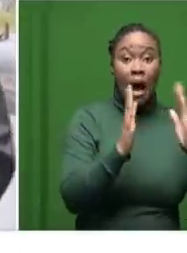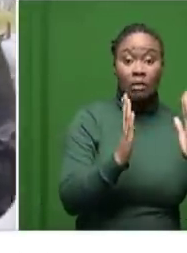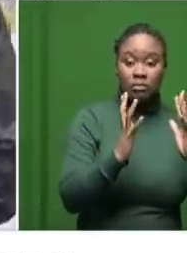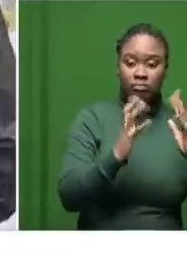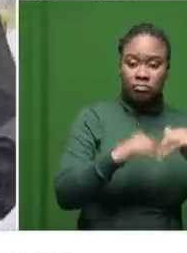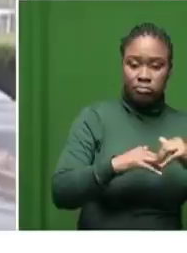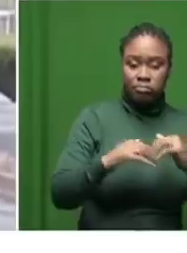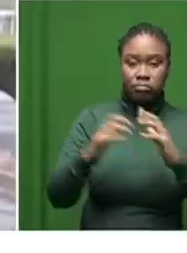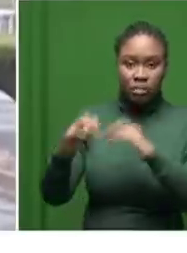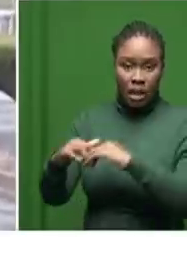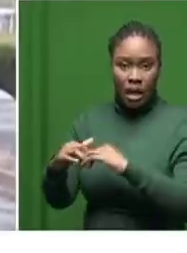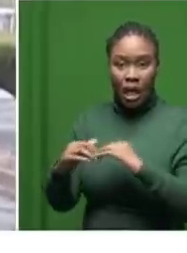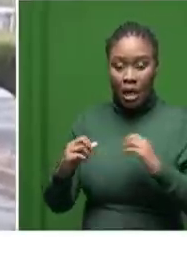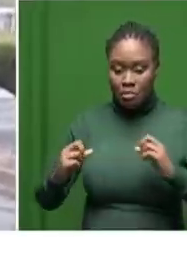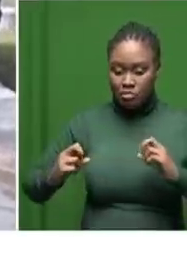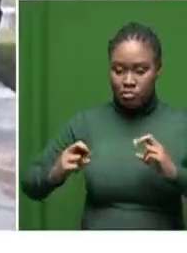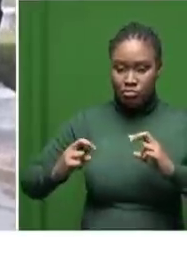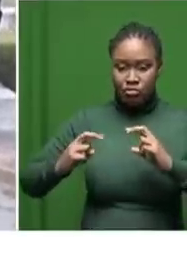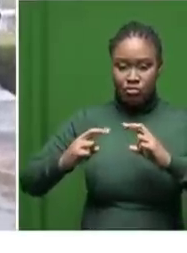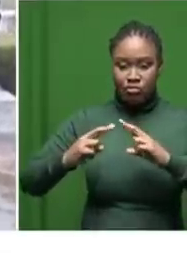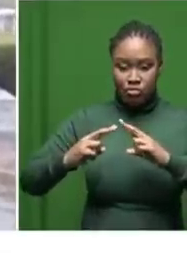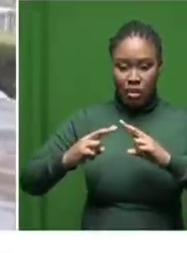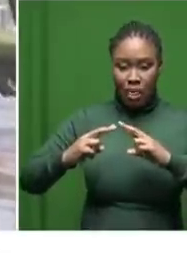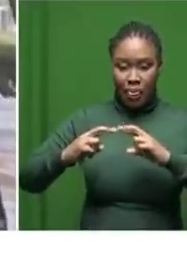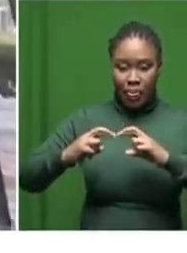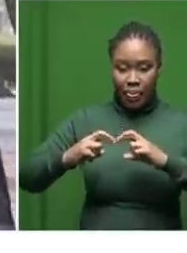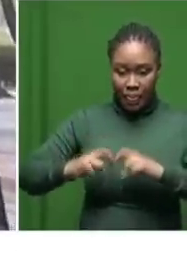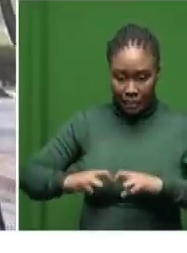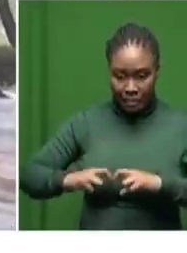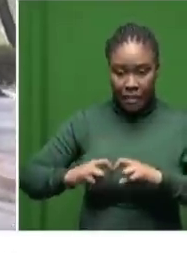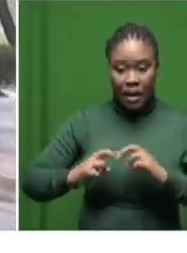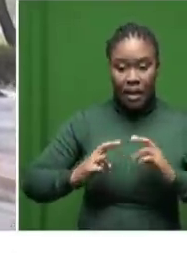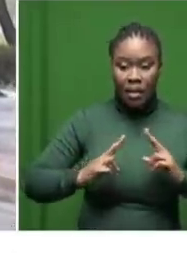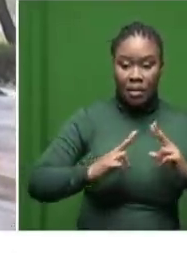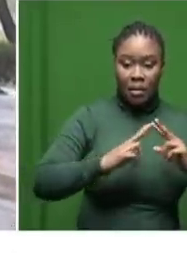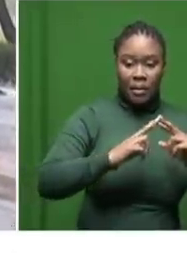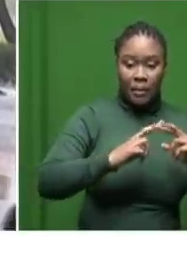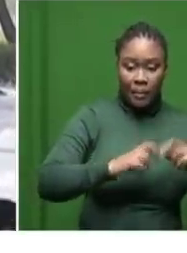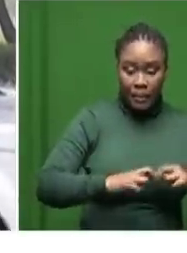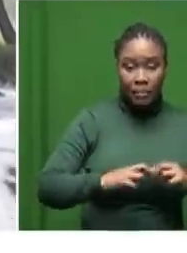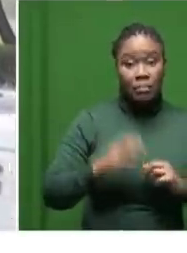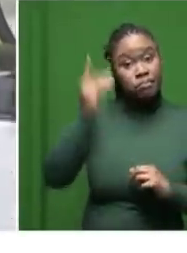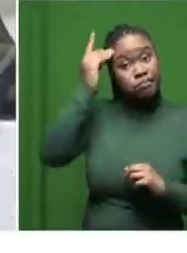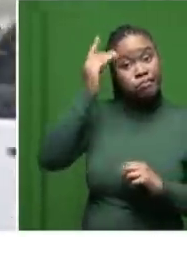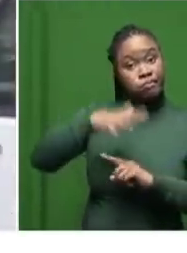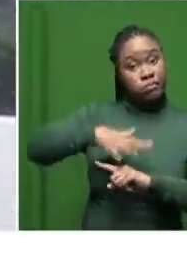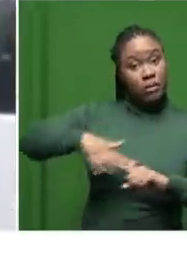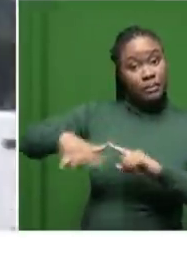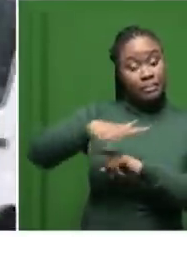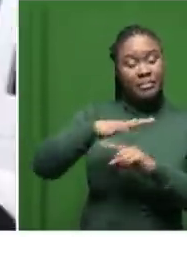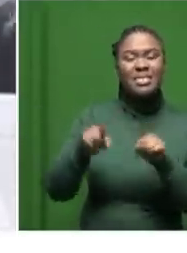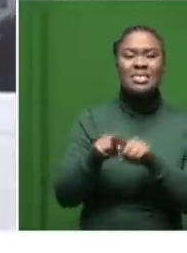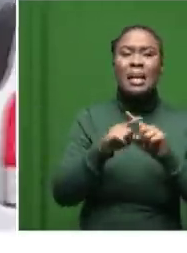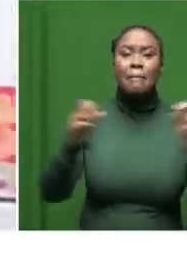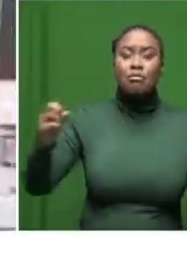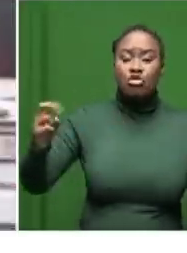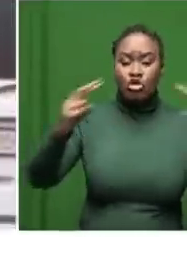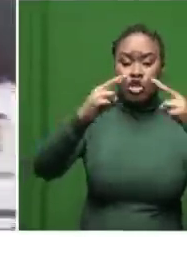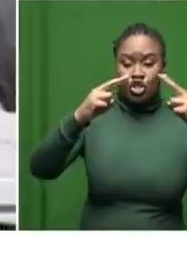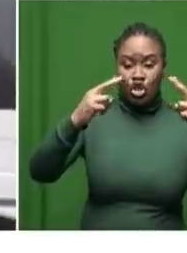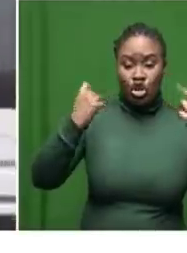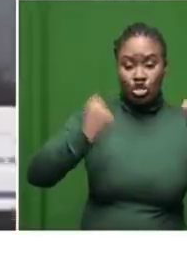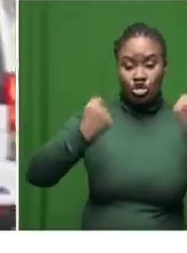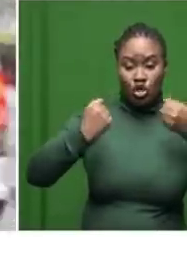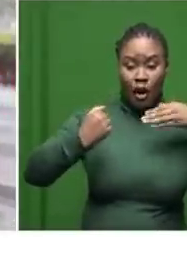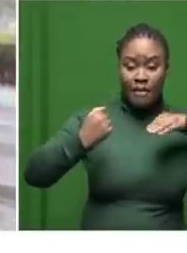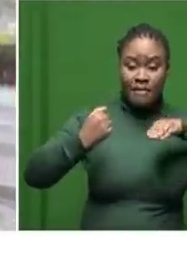Simpiwe's low-lying bridges in around eThekwini, there are also basically warnings that people, they must not drive those in those